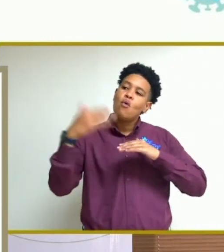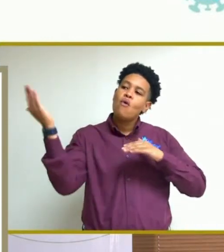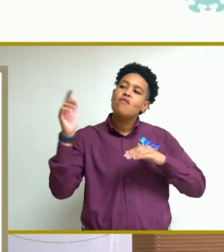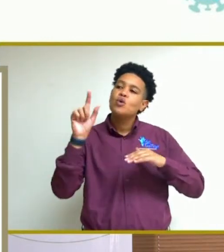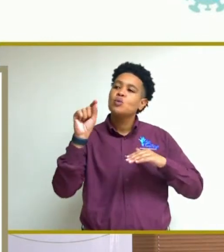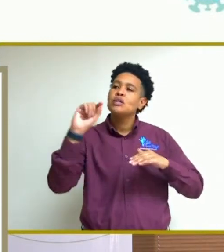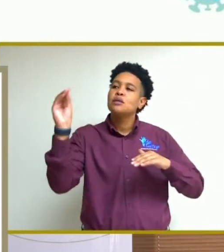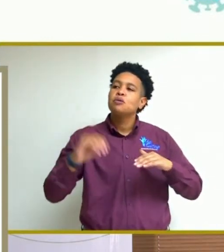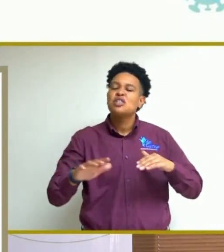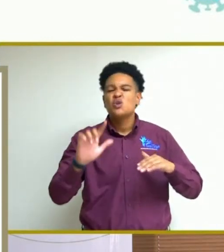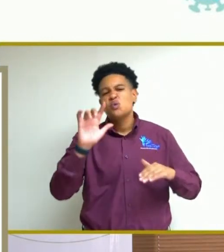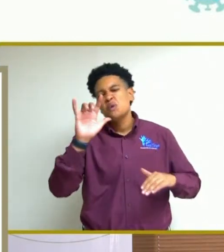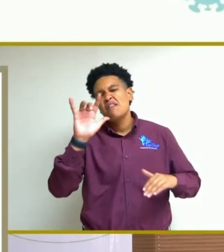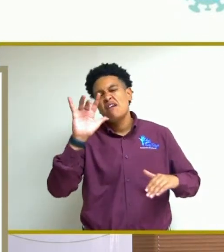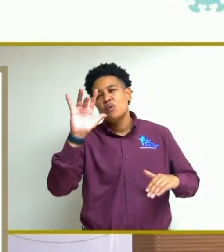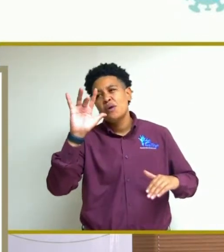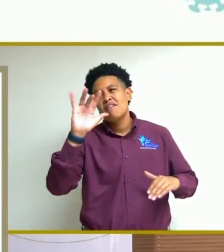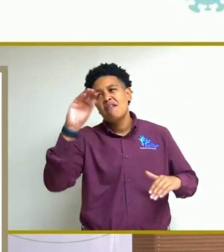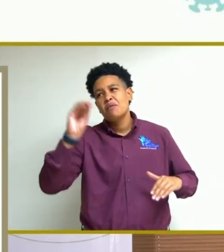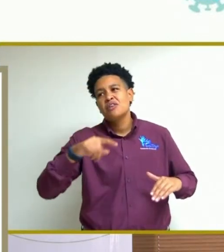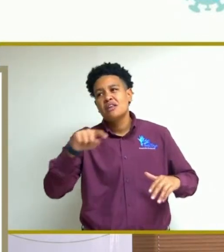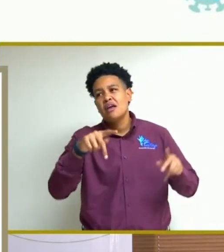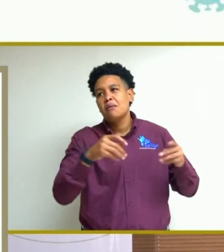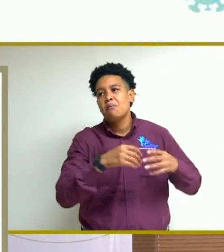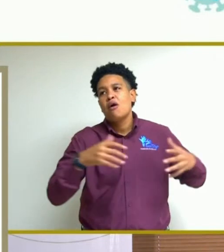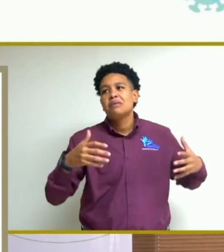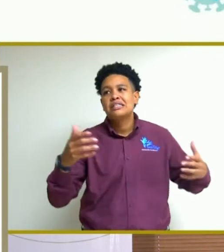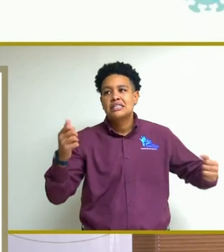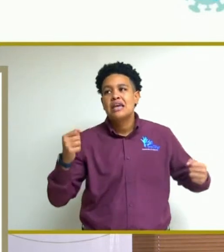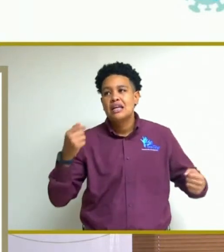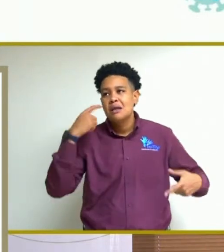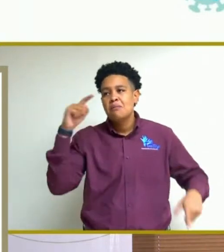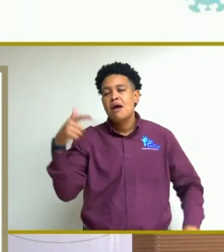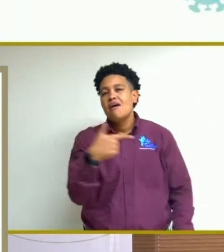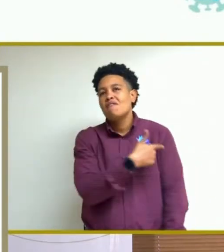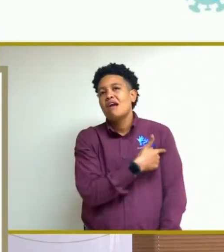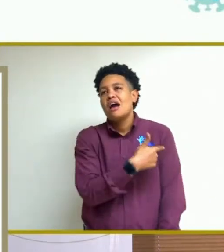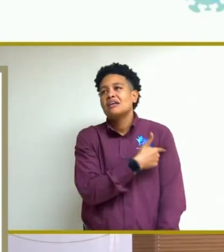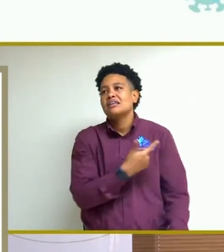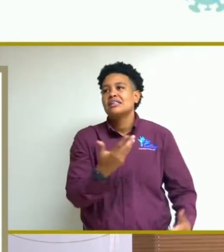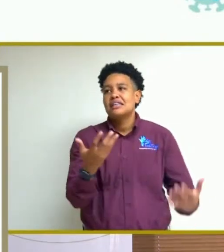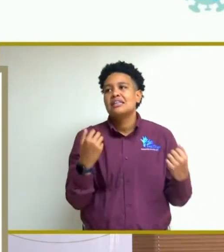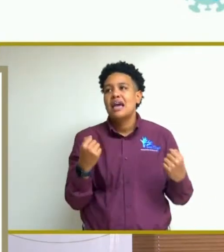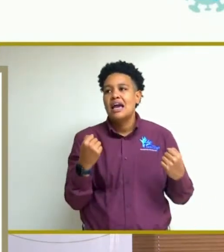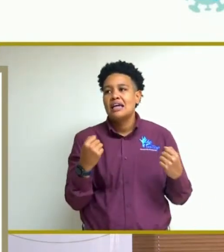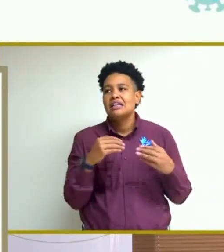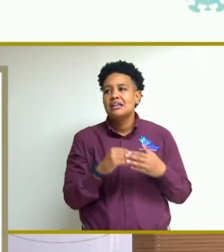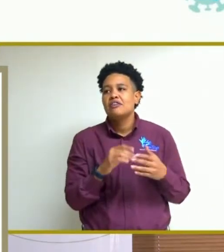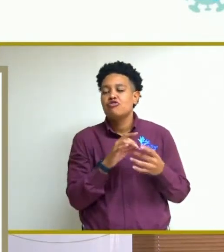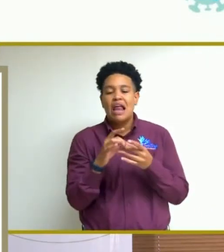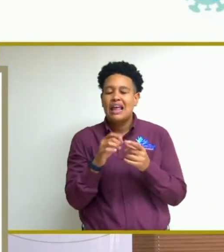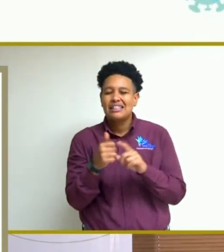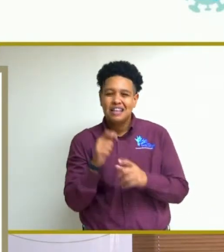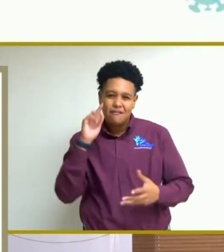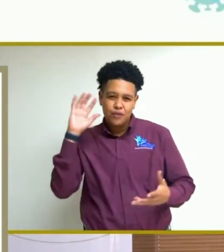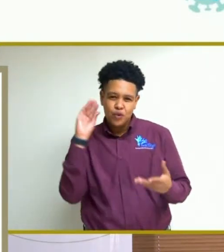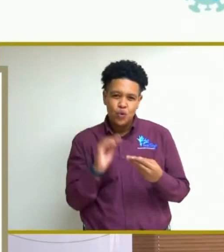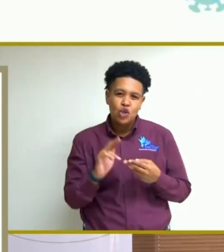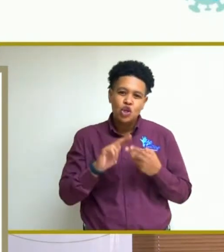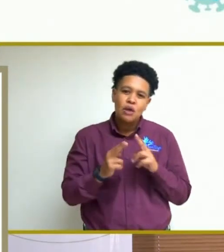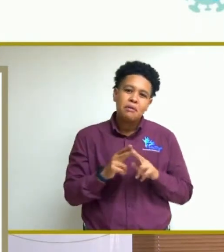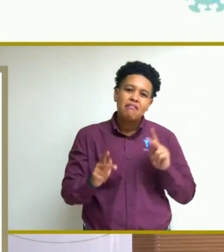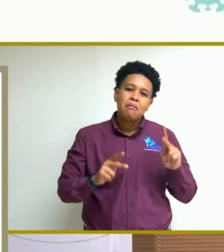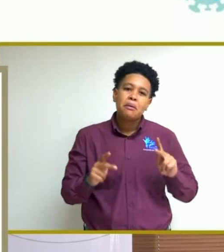20%, 25% of that population being vaccinated in terms of the total number of